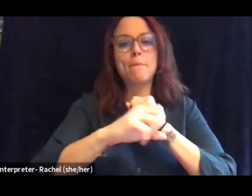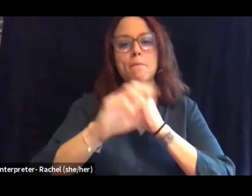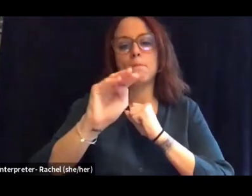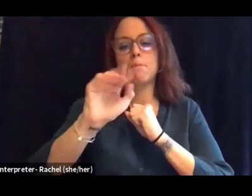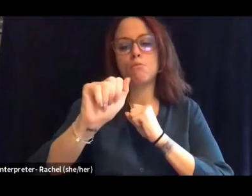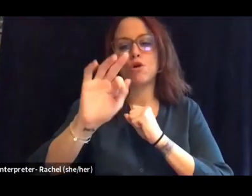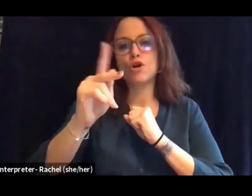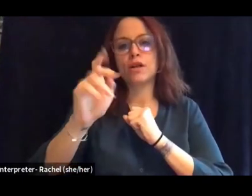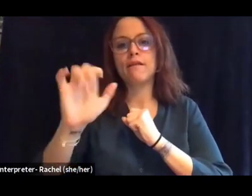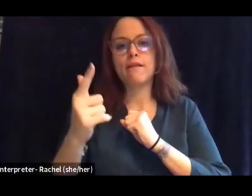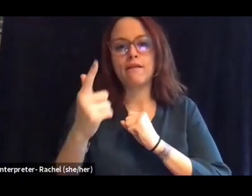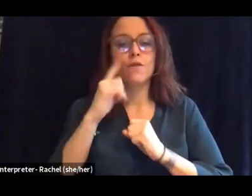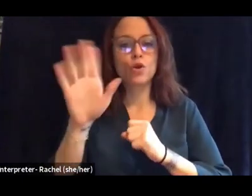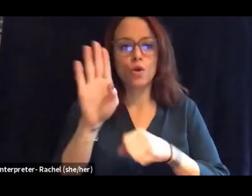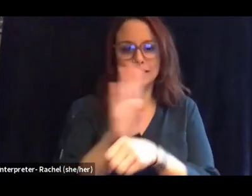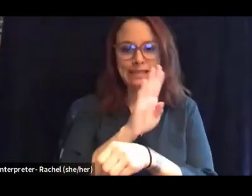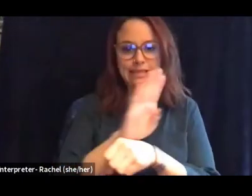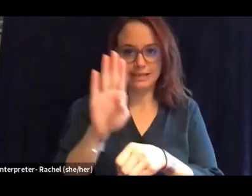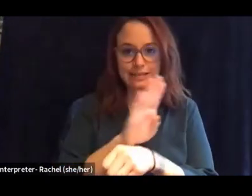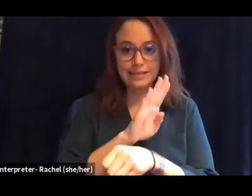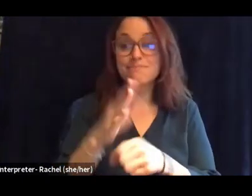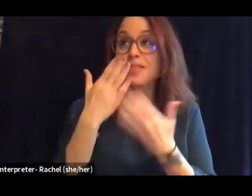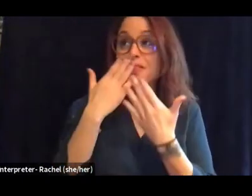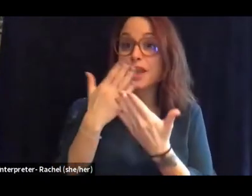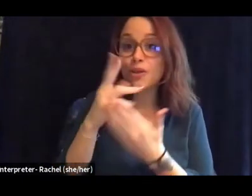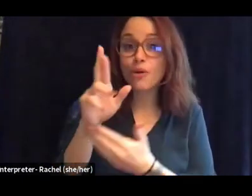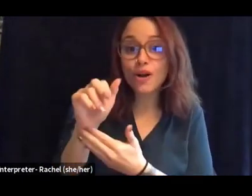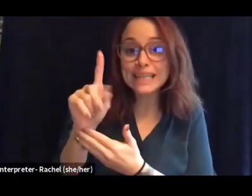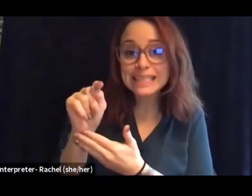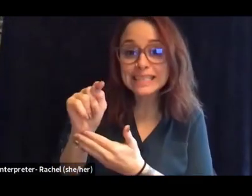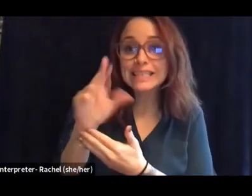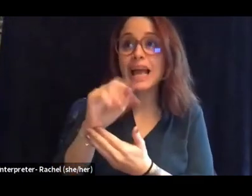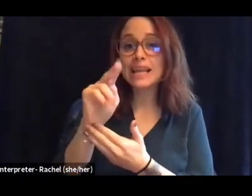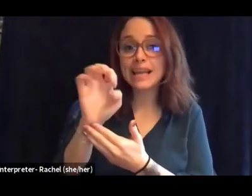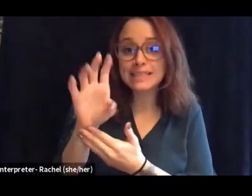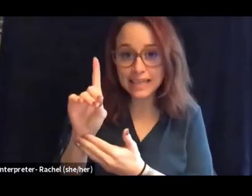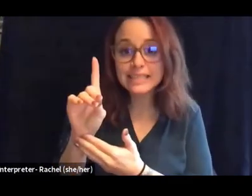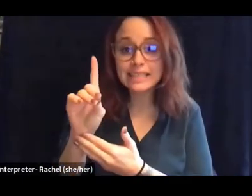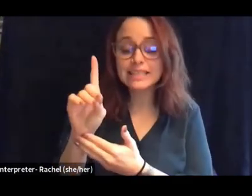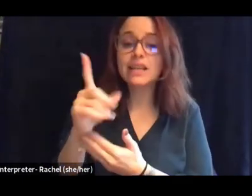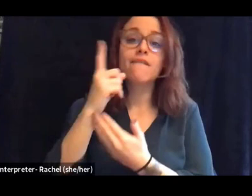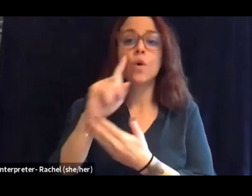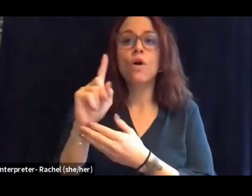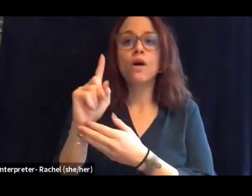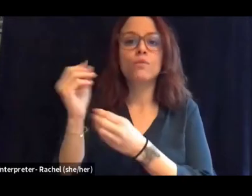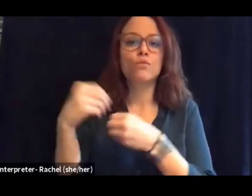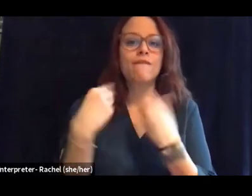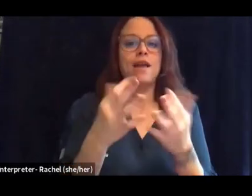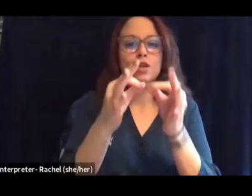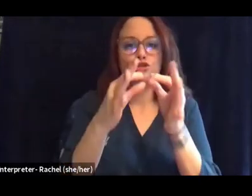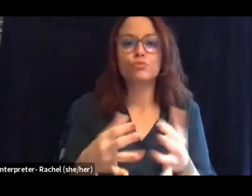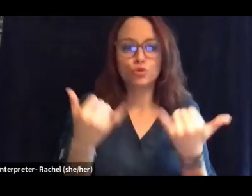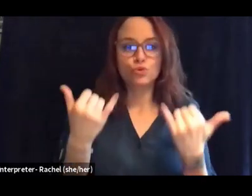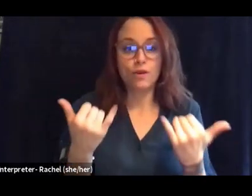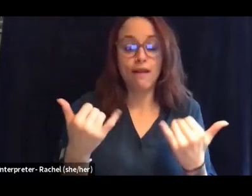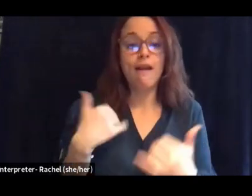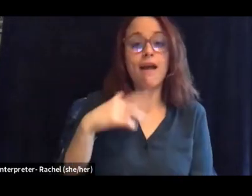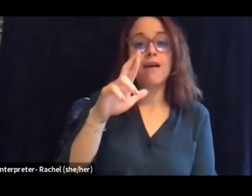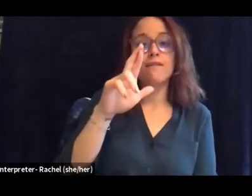I would like to thank RIT and NTID for interpreting today. We have